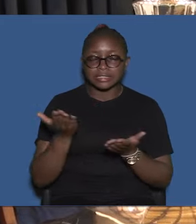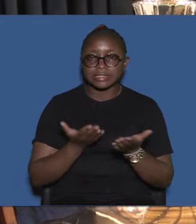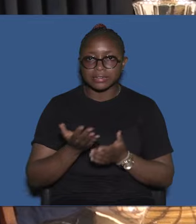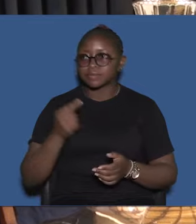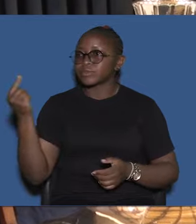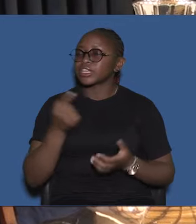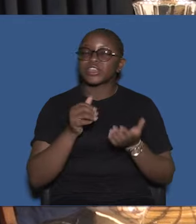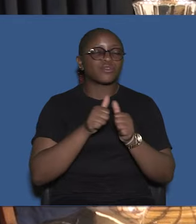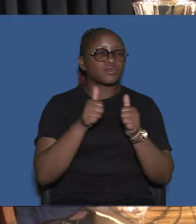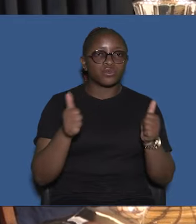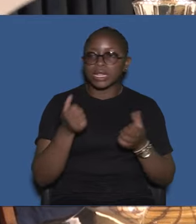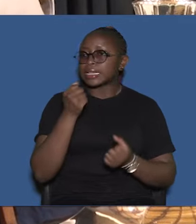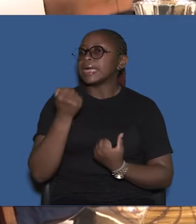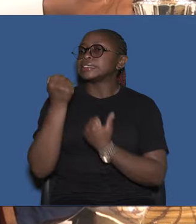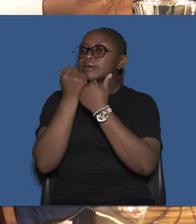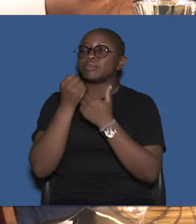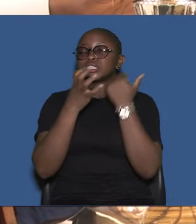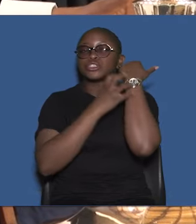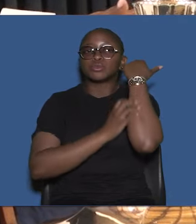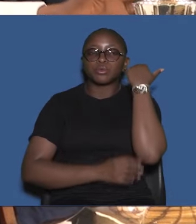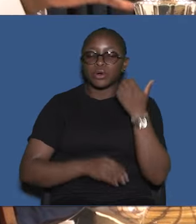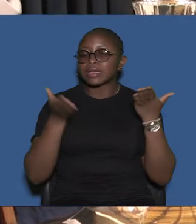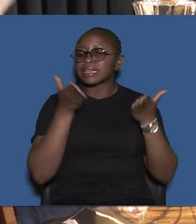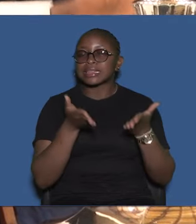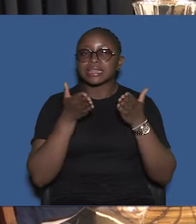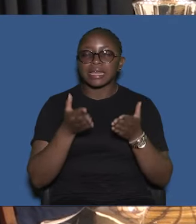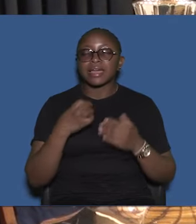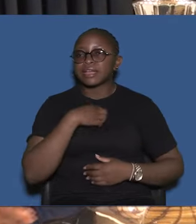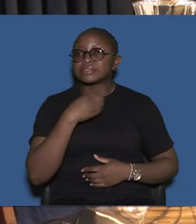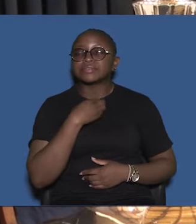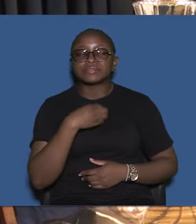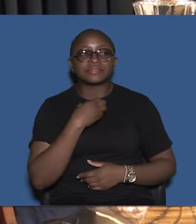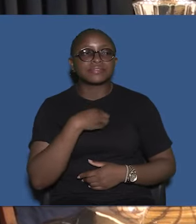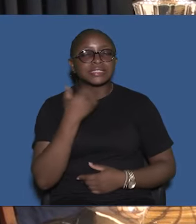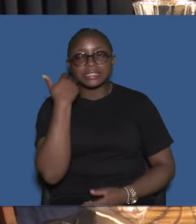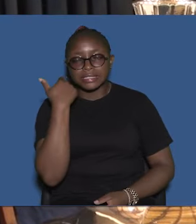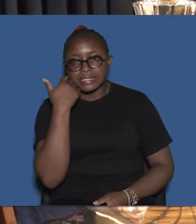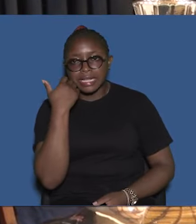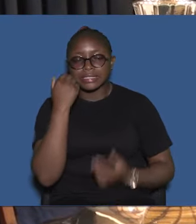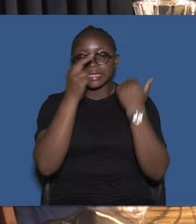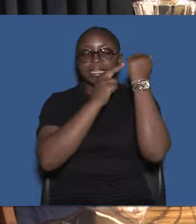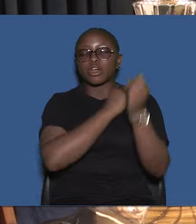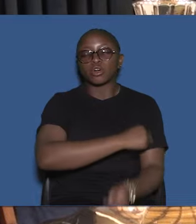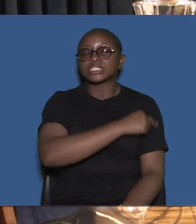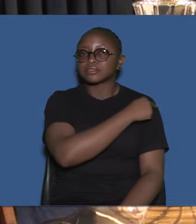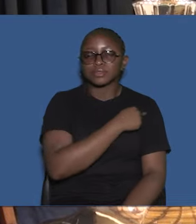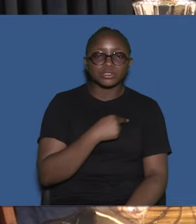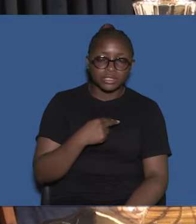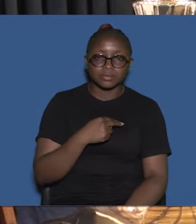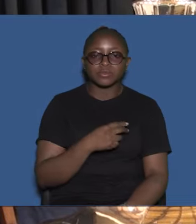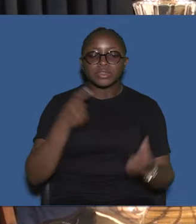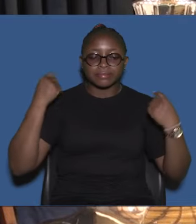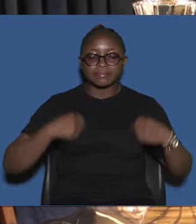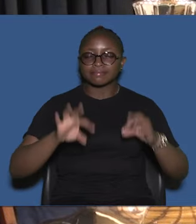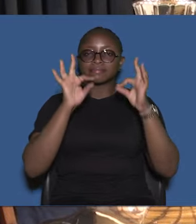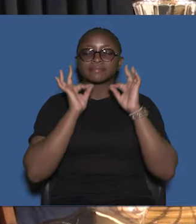poor, they are available to visit the sick in hospitals, you know, they dress well, they